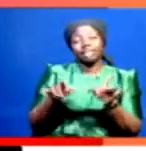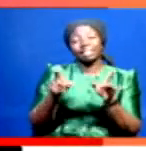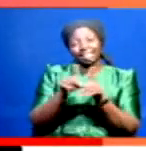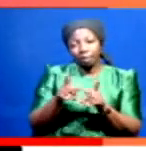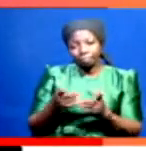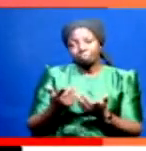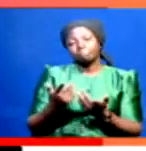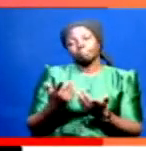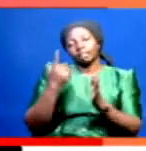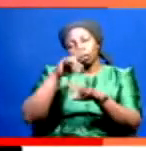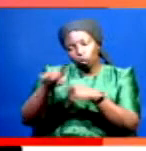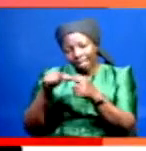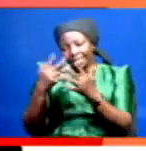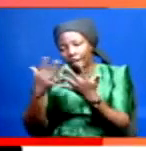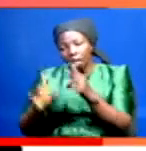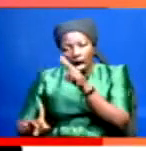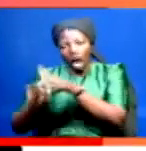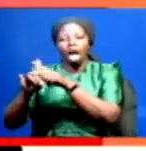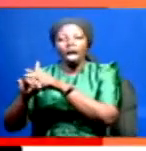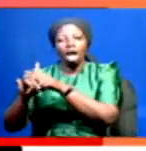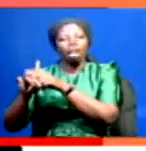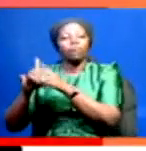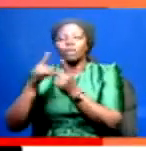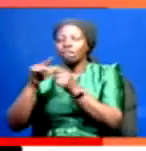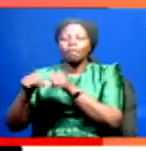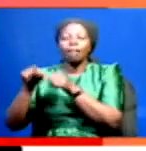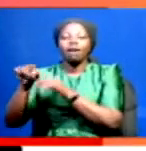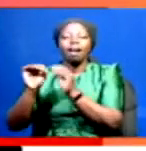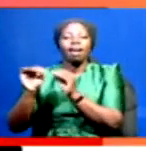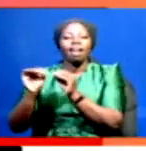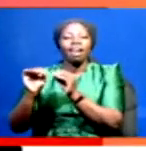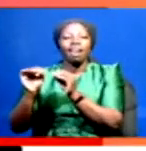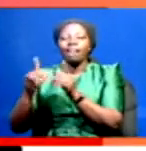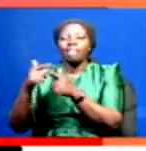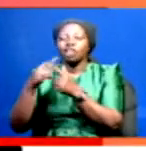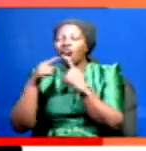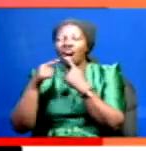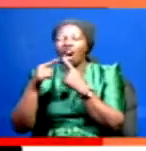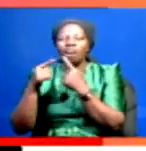and when something happens, we don't just talk about it and leave it at that point, mm-hmm, we could save a